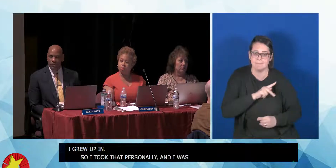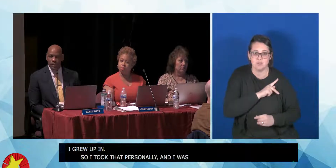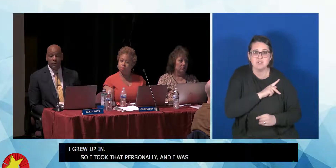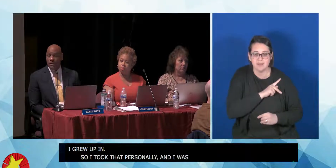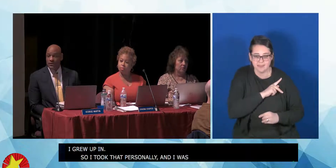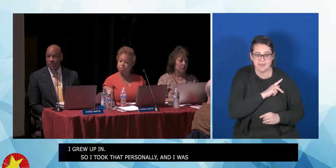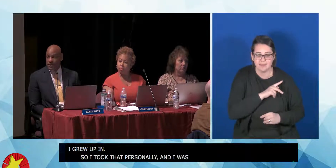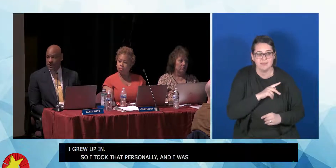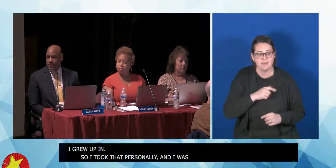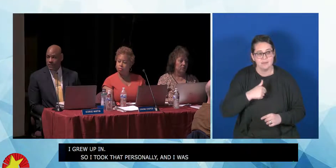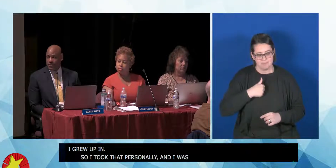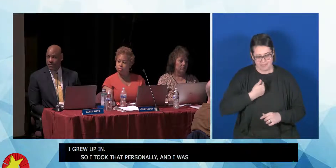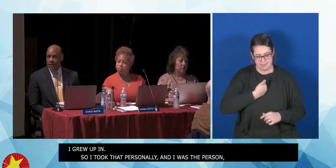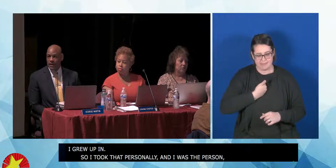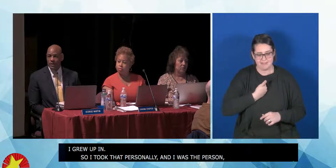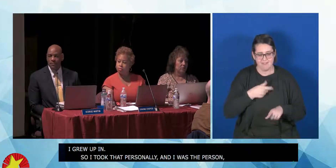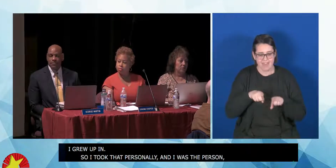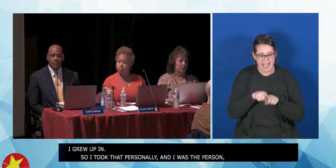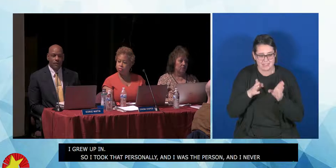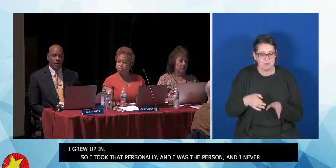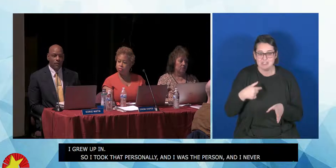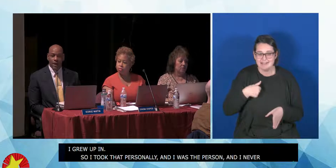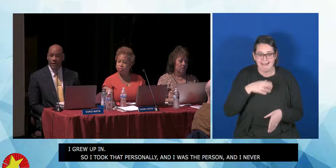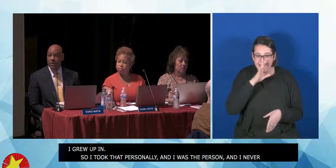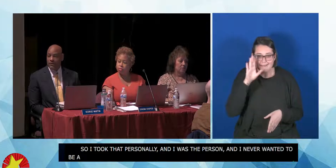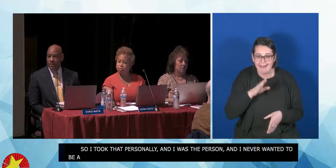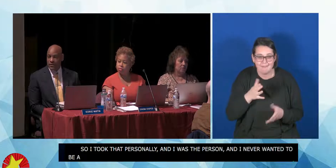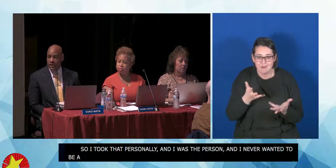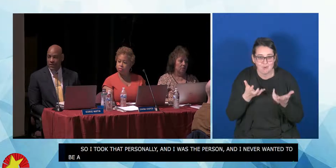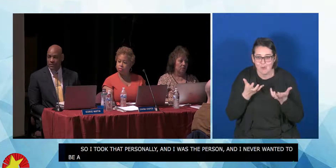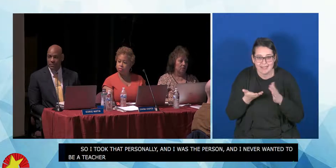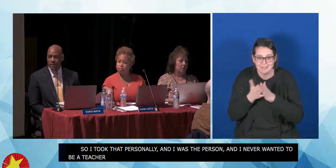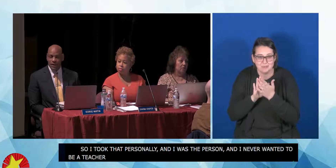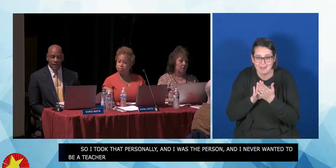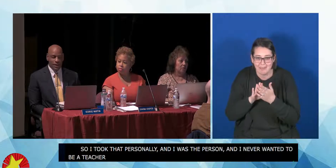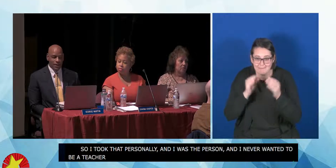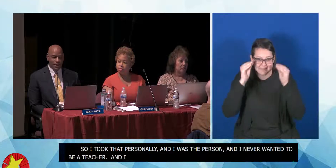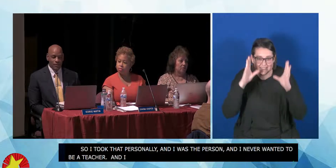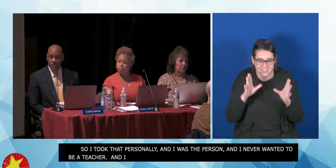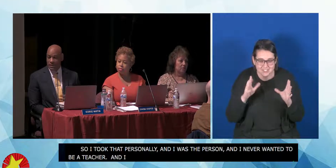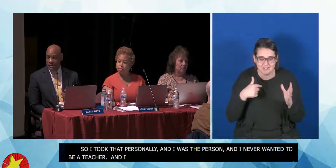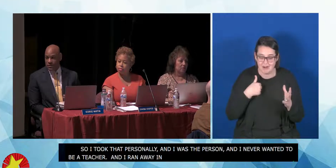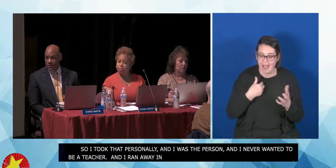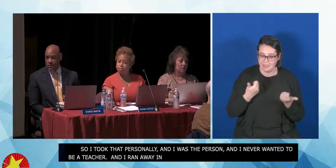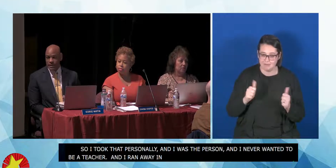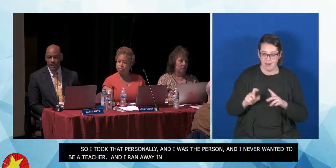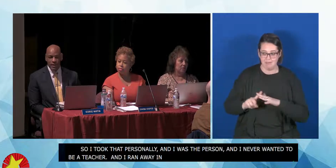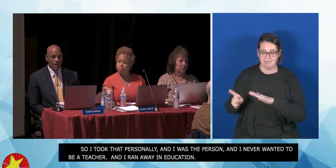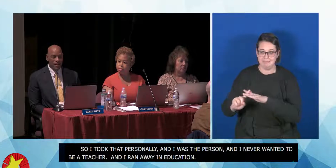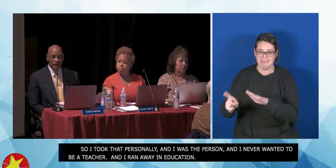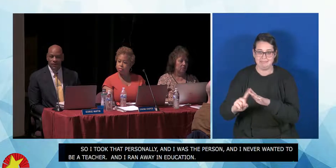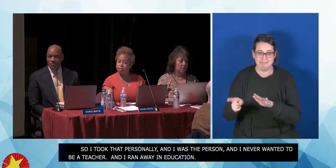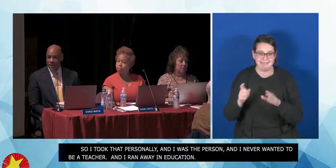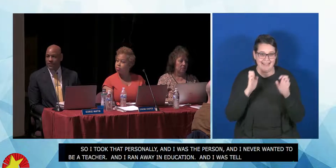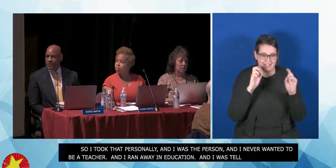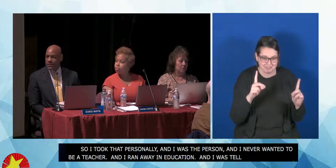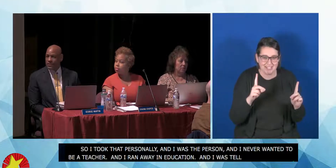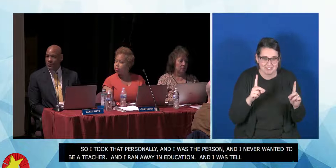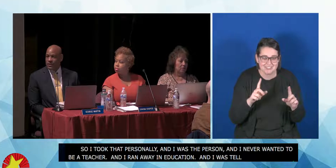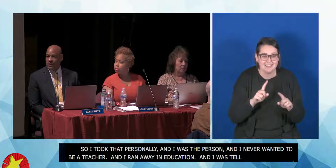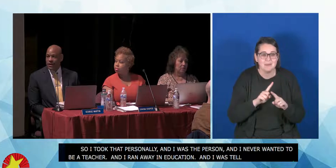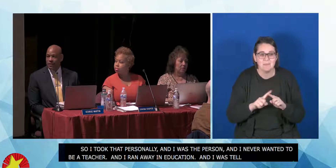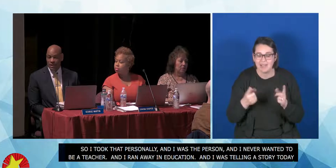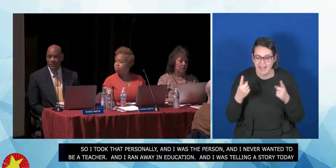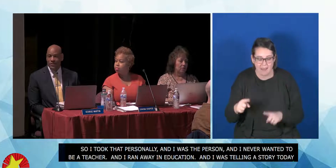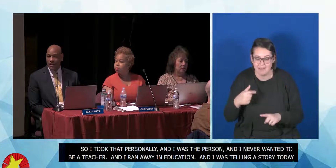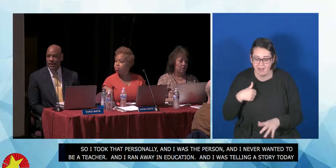I never wanted to be a teacher. I ran away from education, and I was telling the story today. I fell backwards into